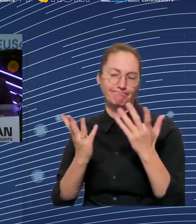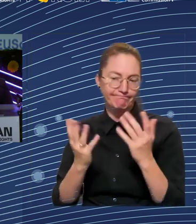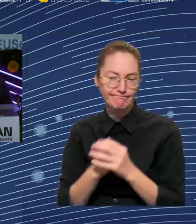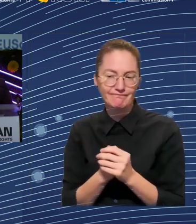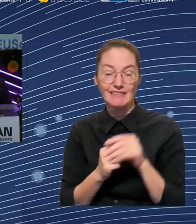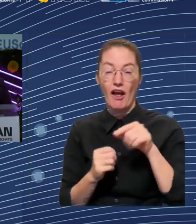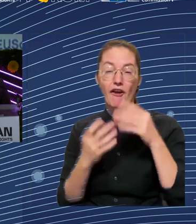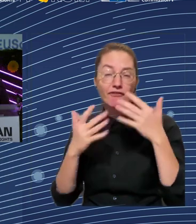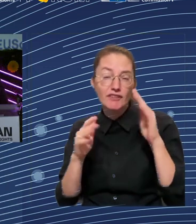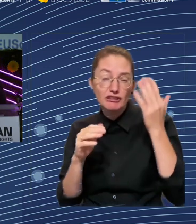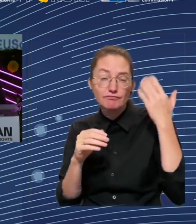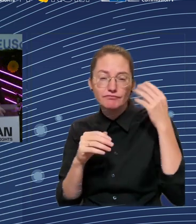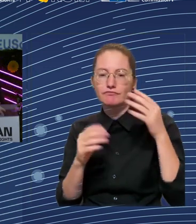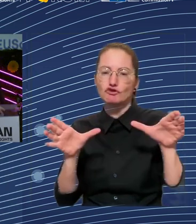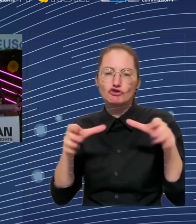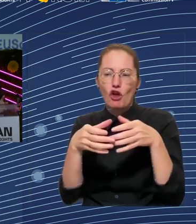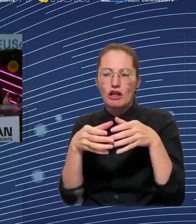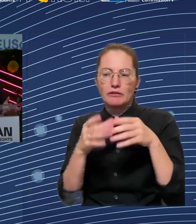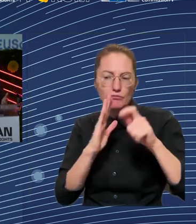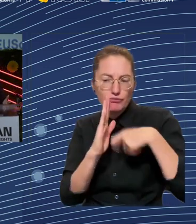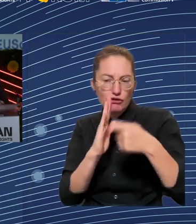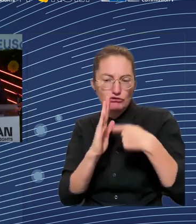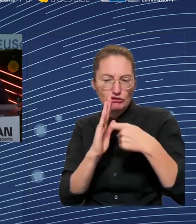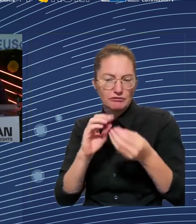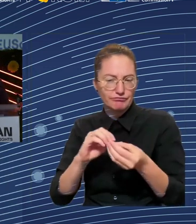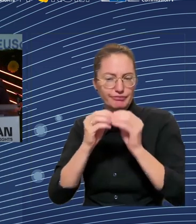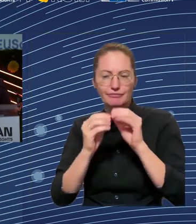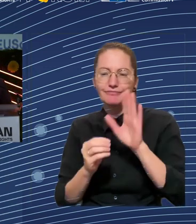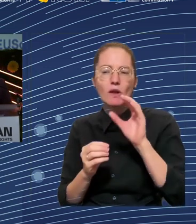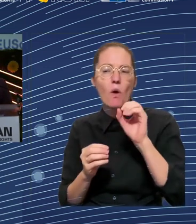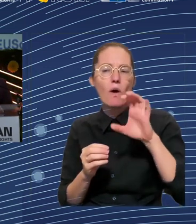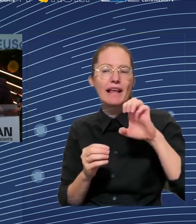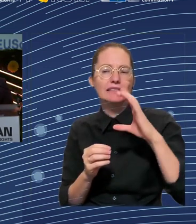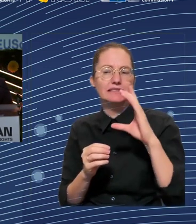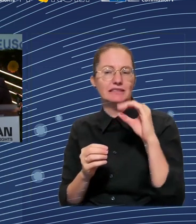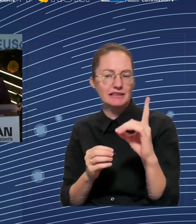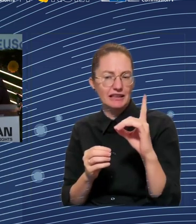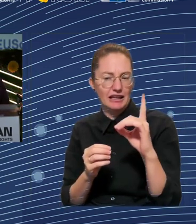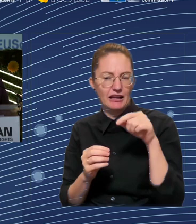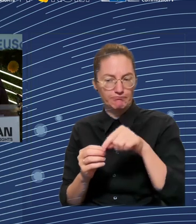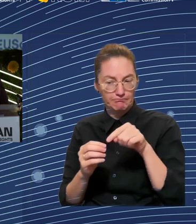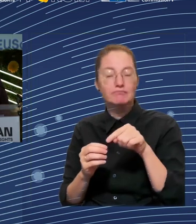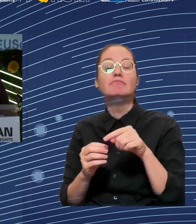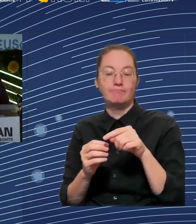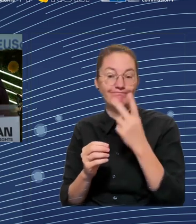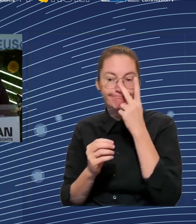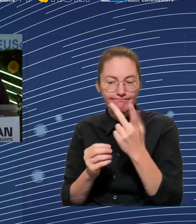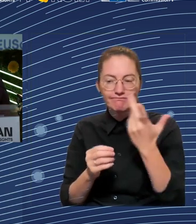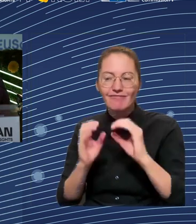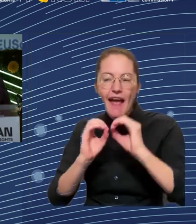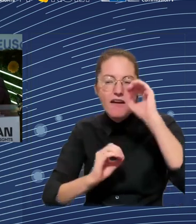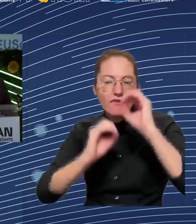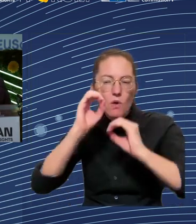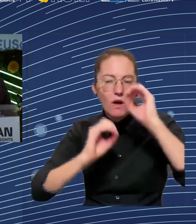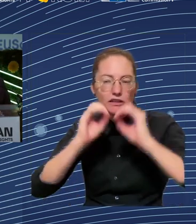programs in Finland, and we found, well, this is based on OECD work, and they were found to have positive employment effects for